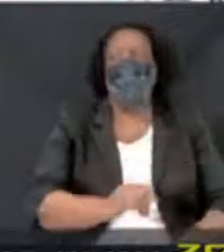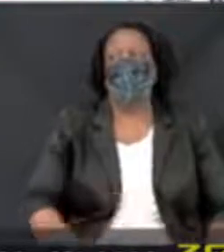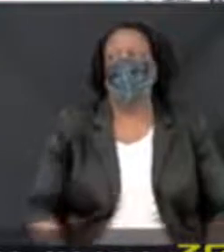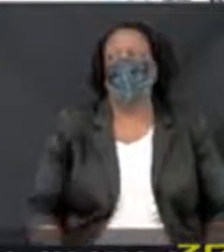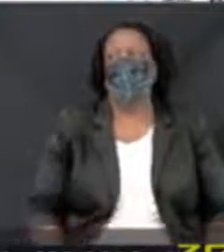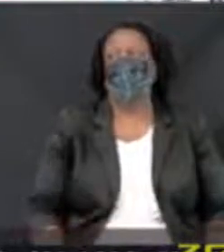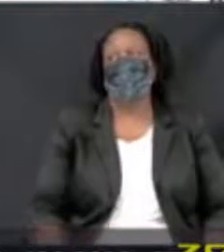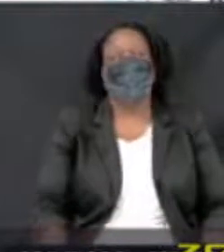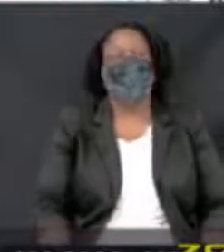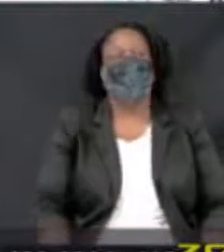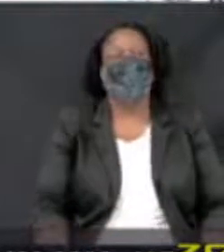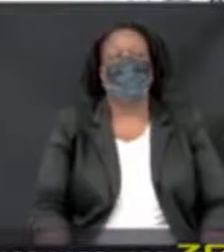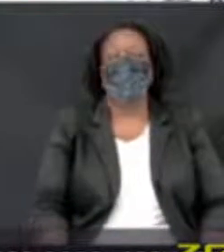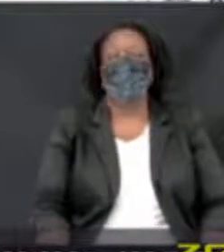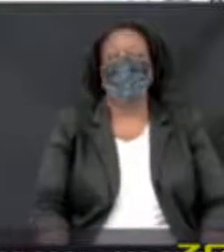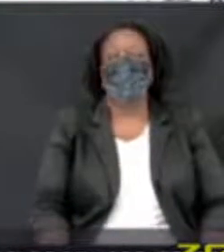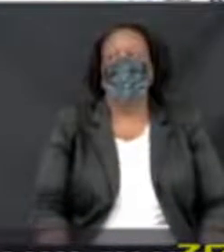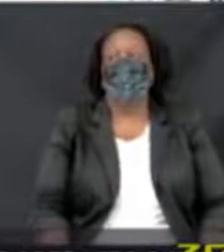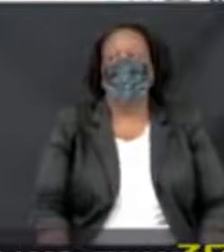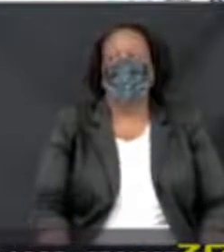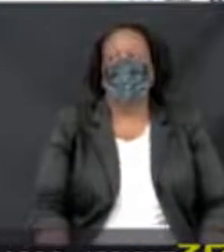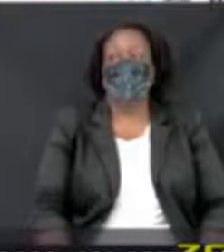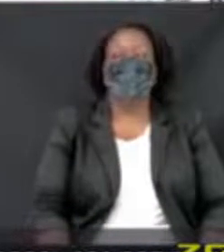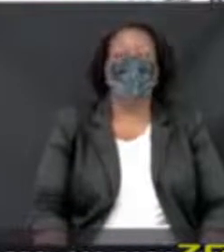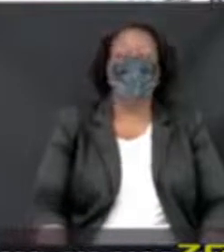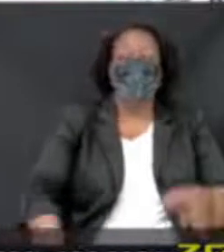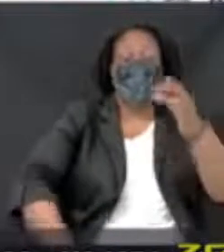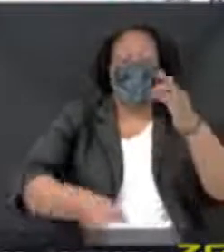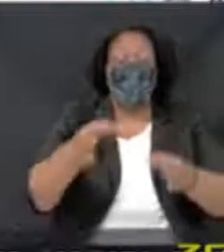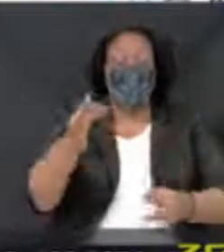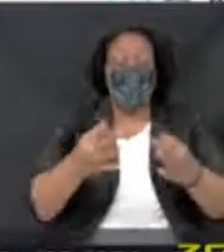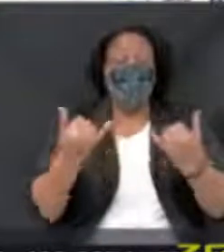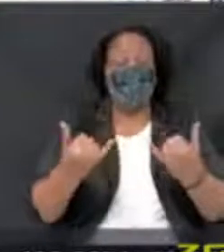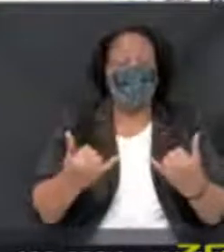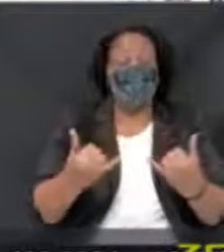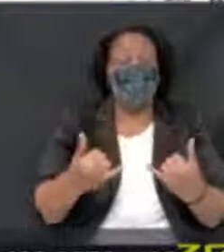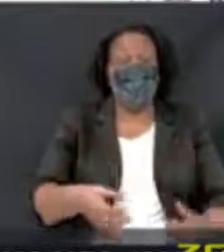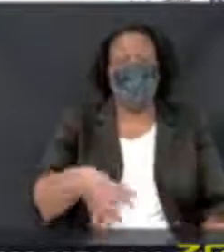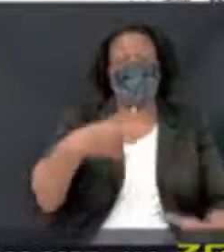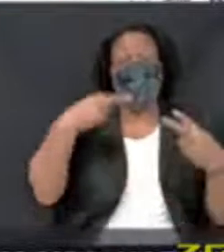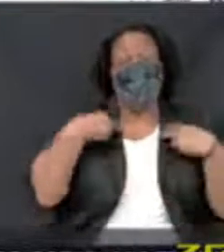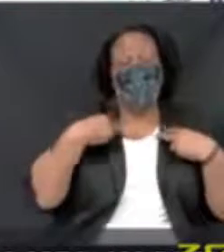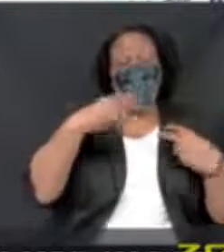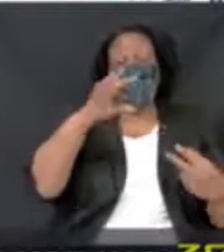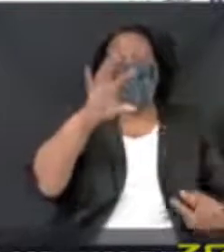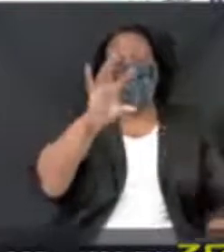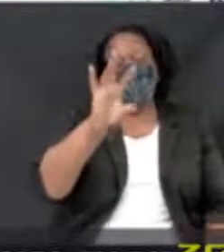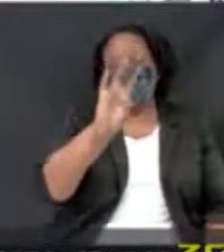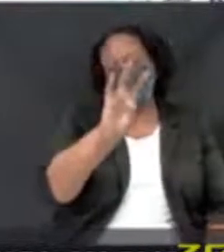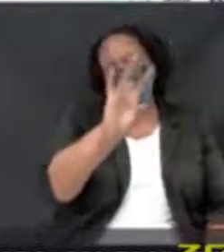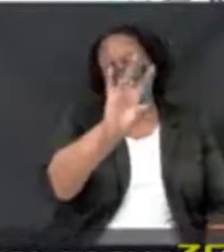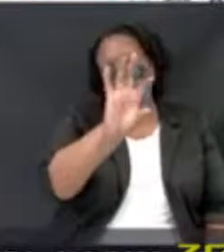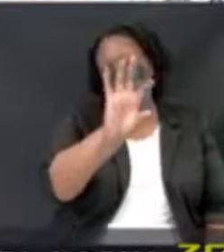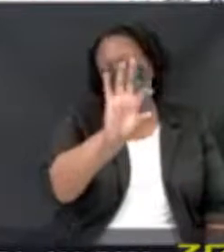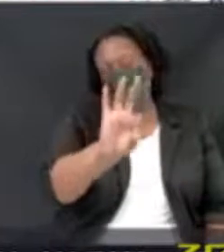80% threshold that was set. Once we reach that 80% threshold of fully